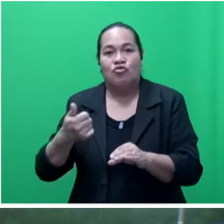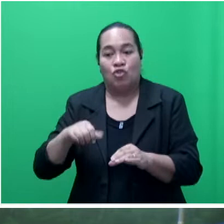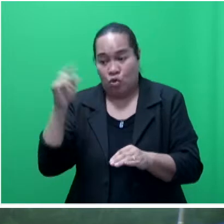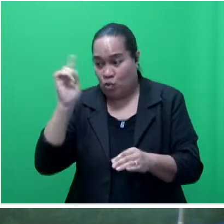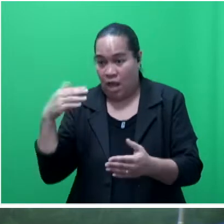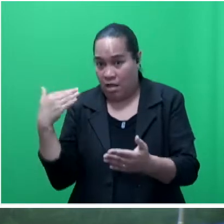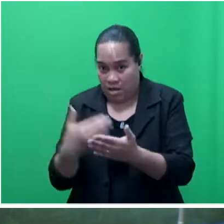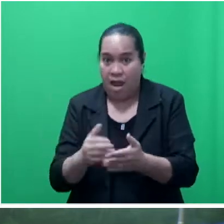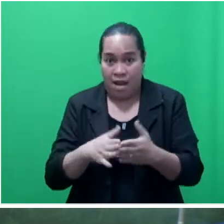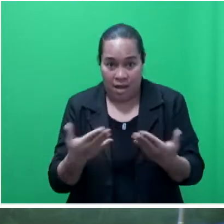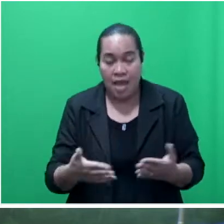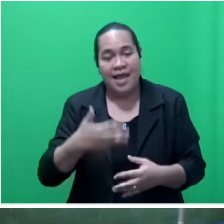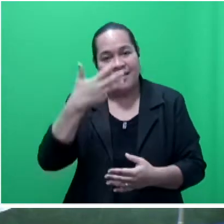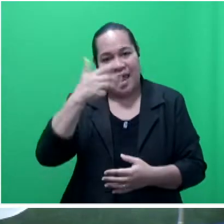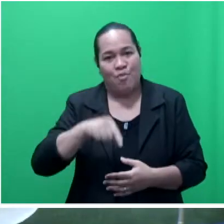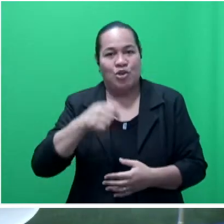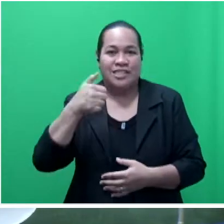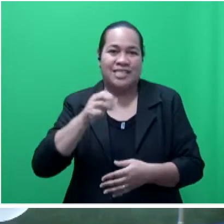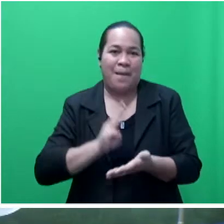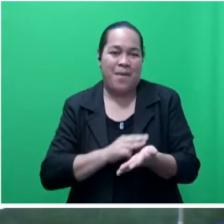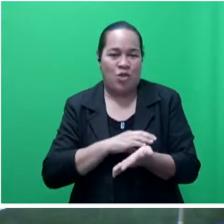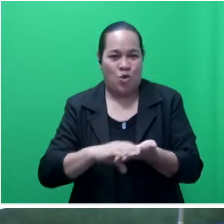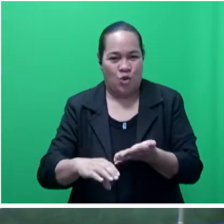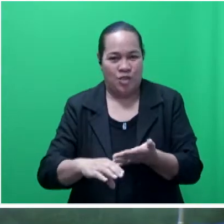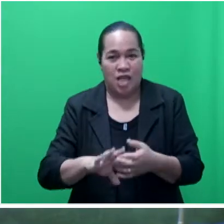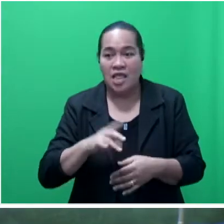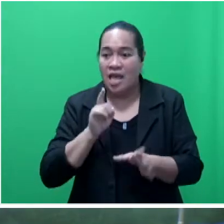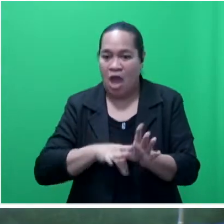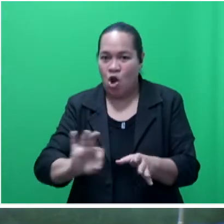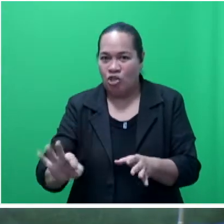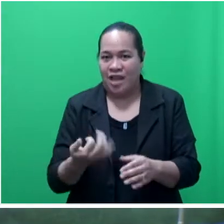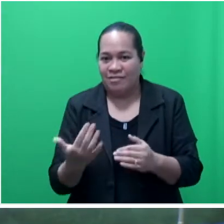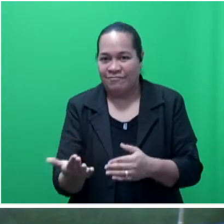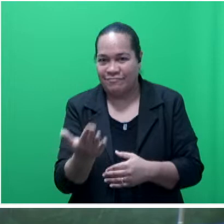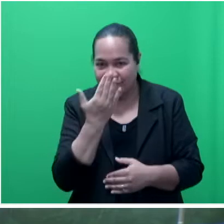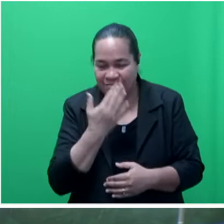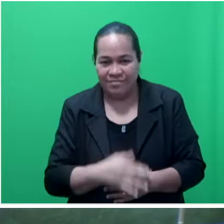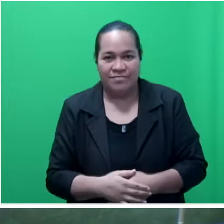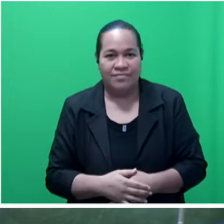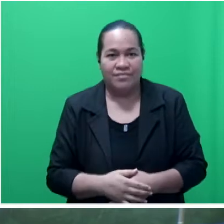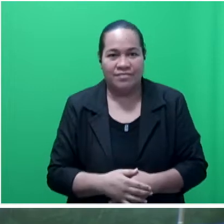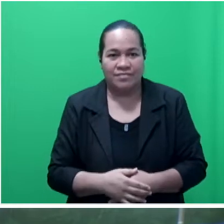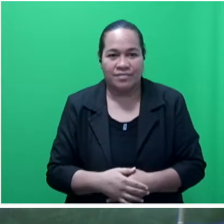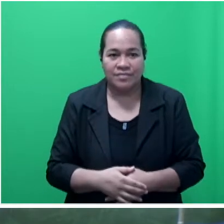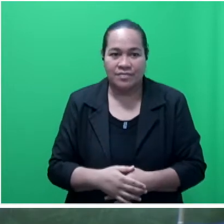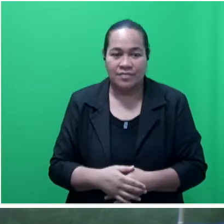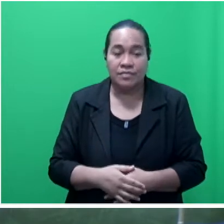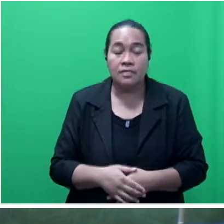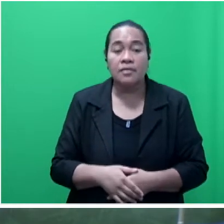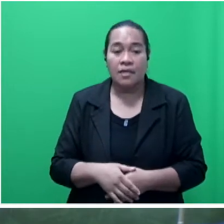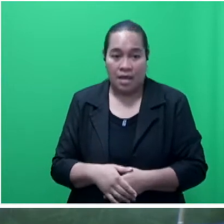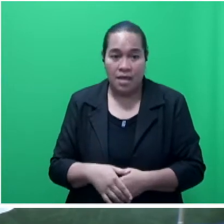date, we have used $9.6 million. The year is yet to end. Mr. Speaker, sir, we have, of course, as part of